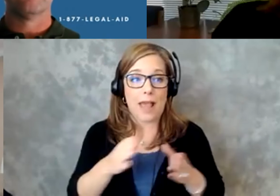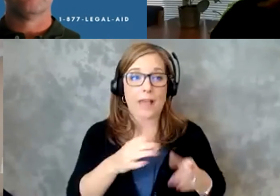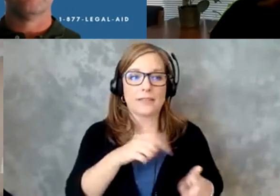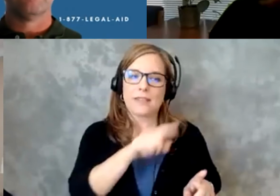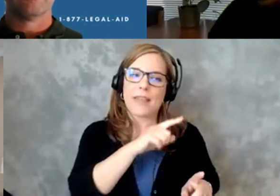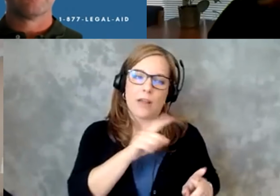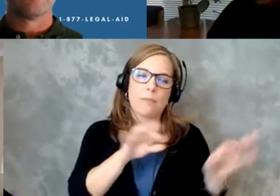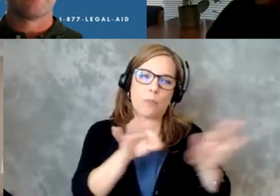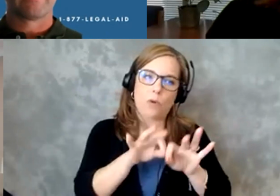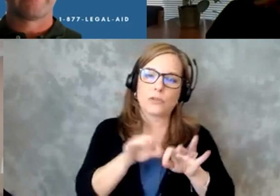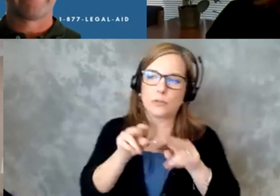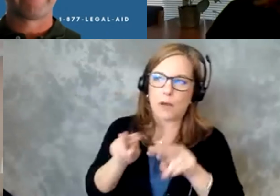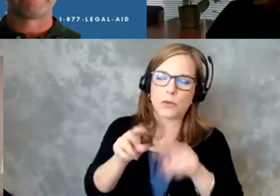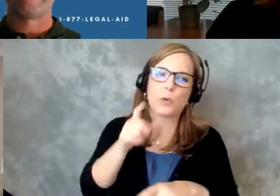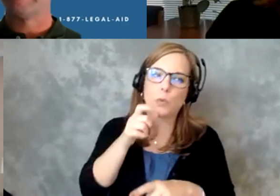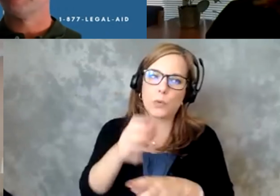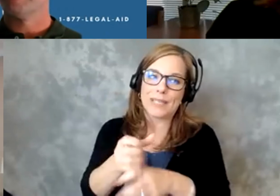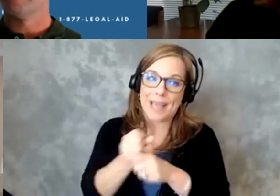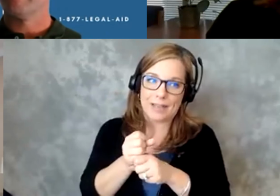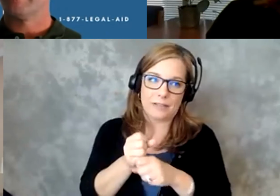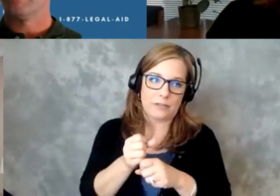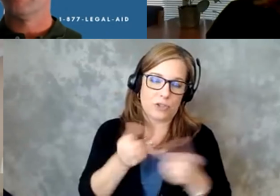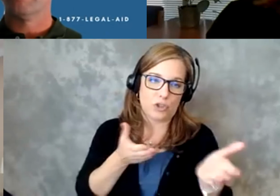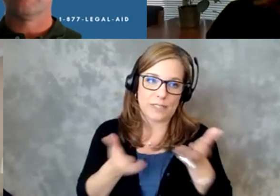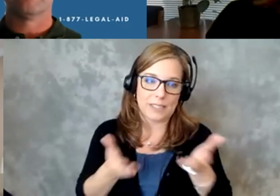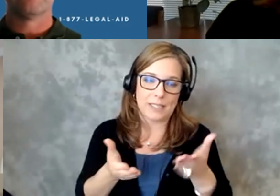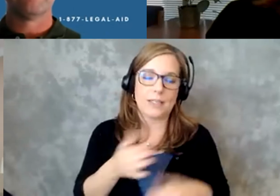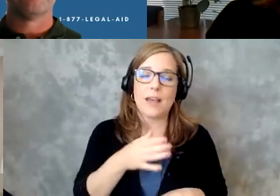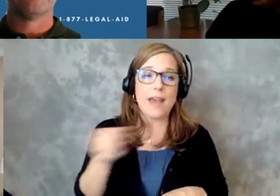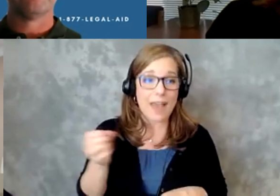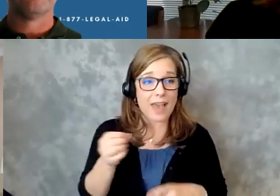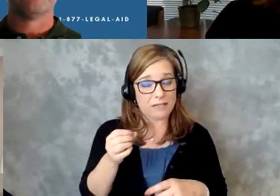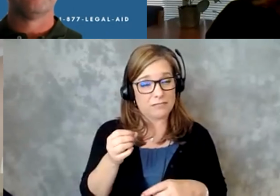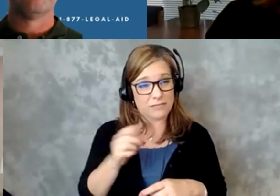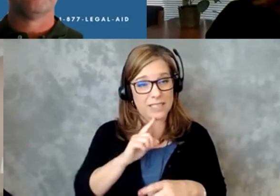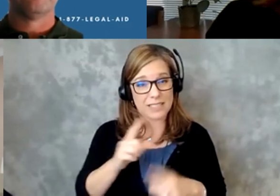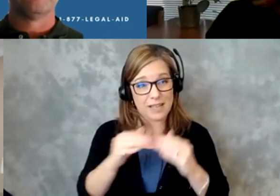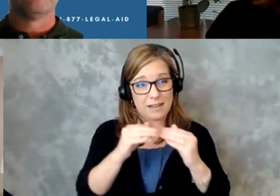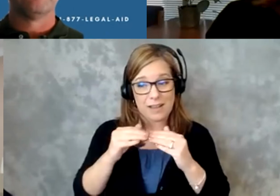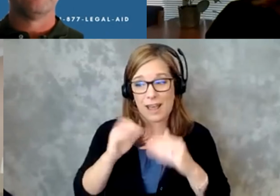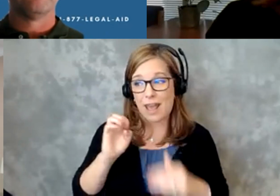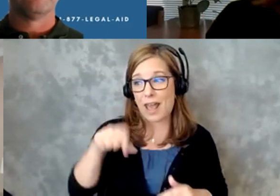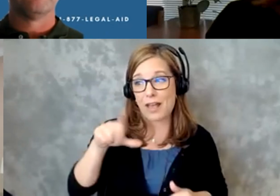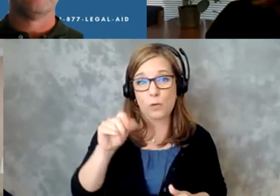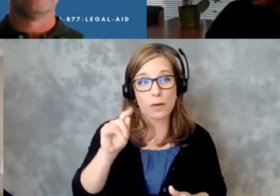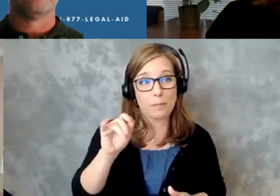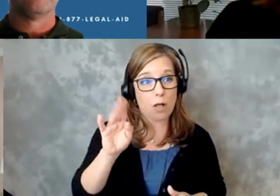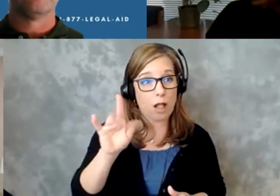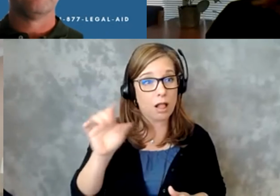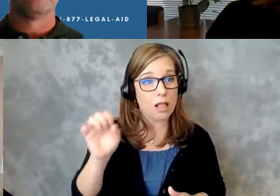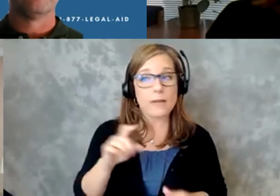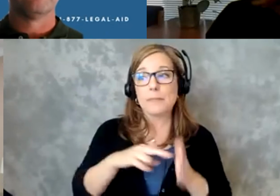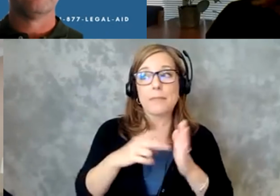the makeup of the individuals that are receiving those services. Are they equitable? Are people of all races